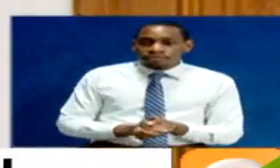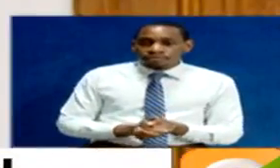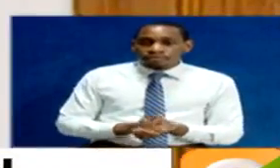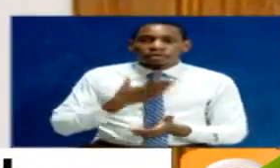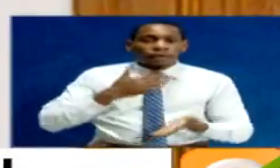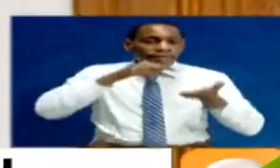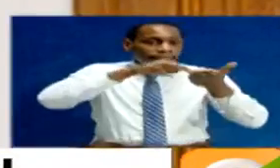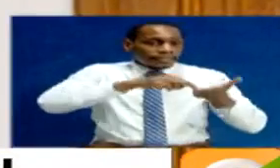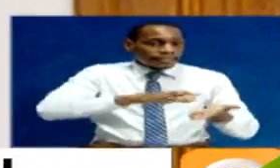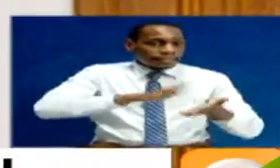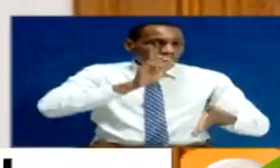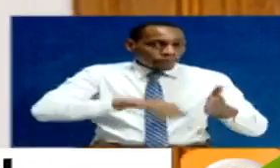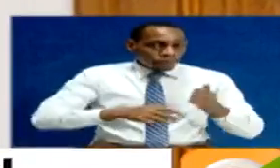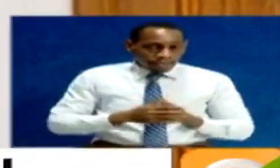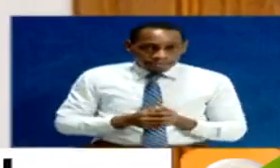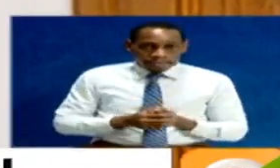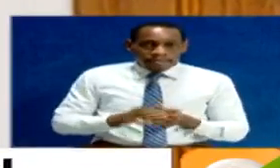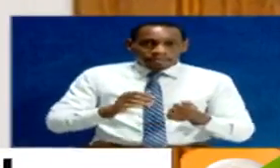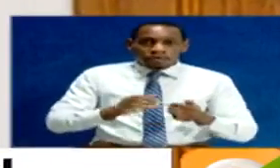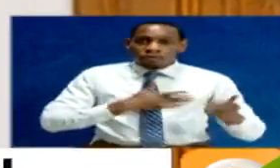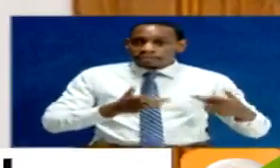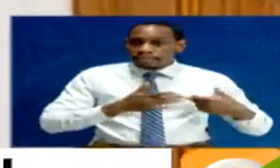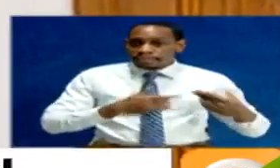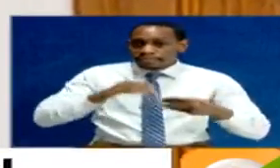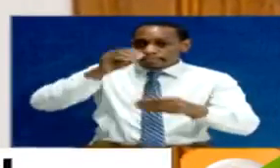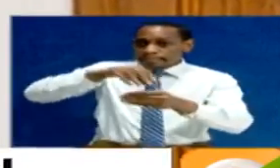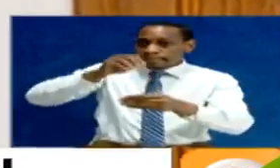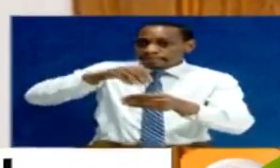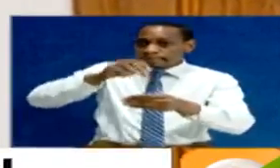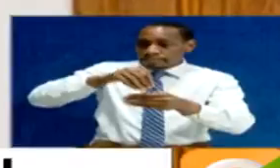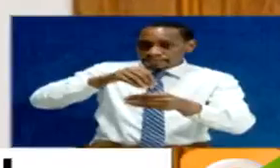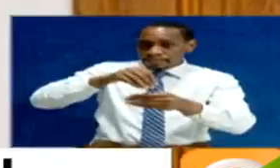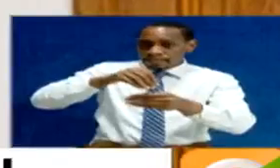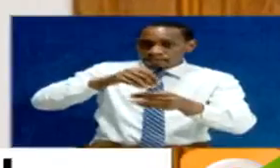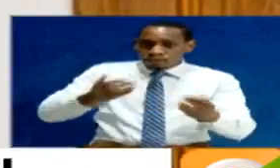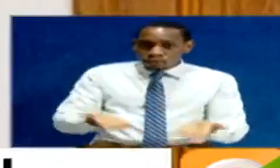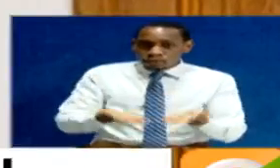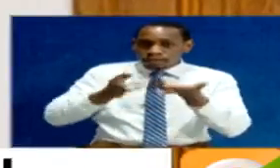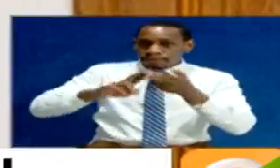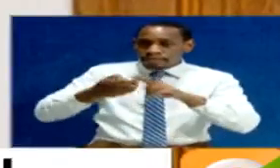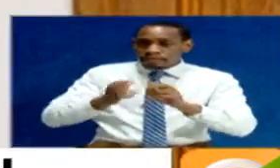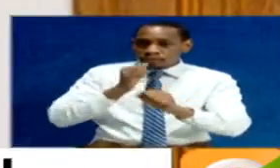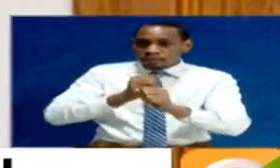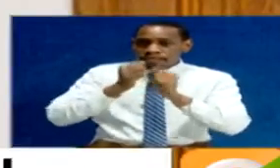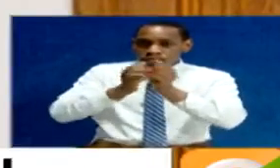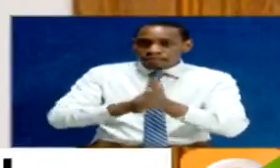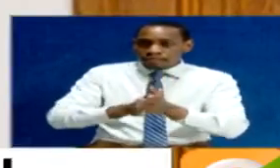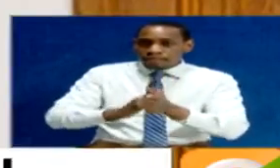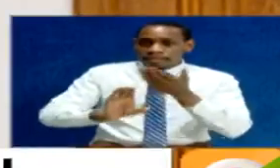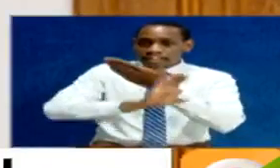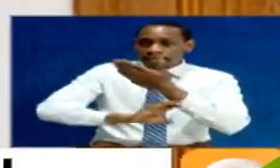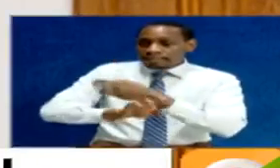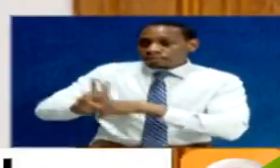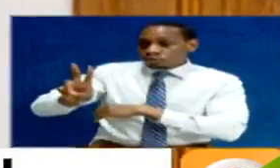kuliweka msisitizo ni lile linalohusu kukuza na kuimarisha uhusiano na ushirikiano kati ya mataifa